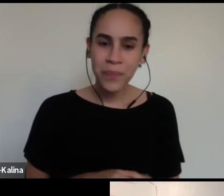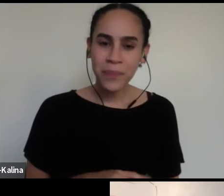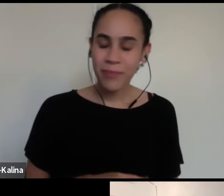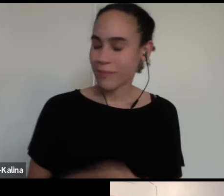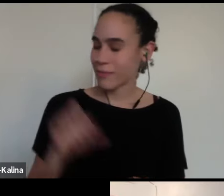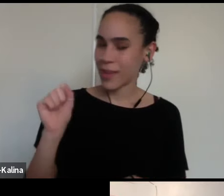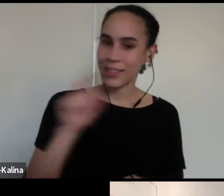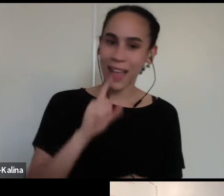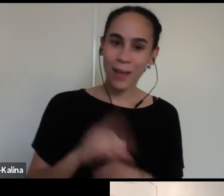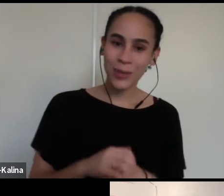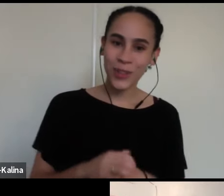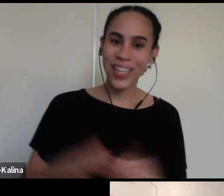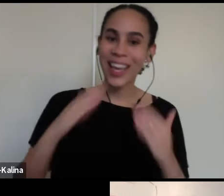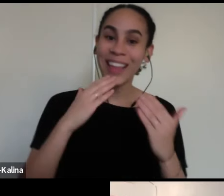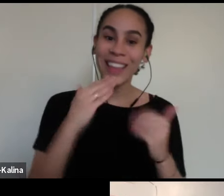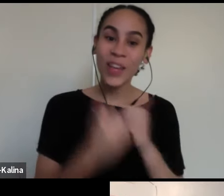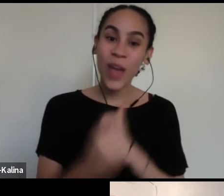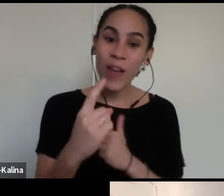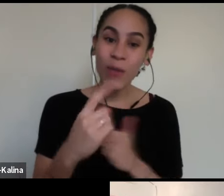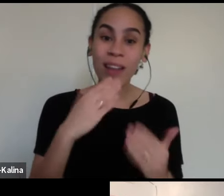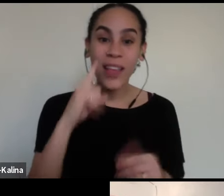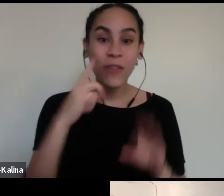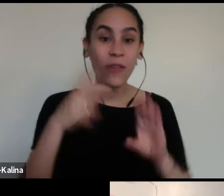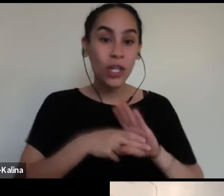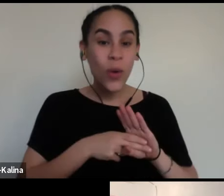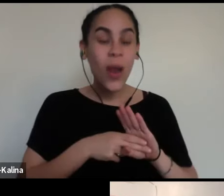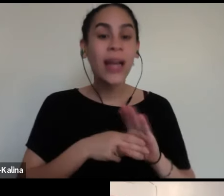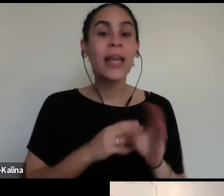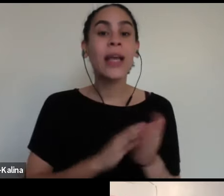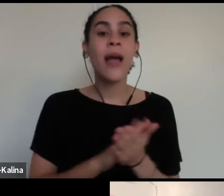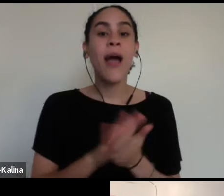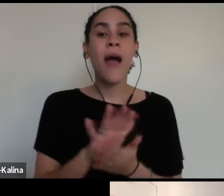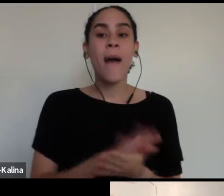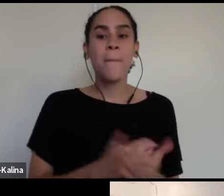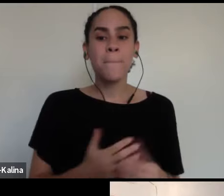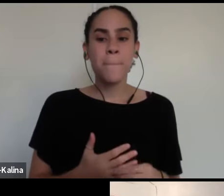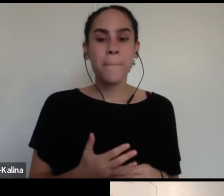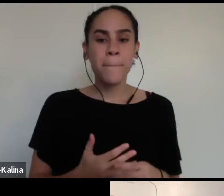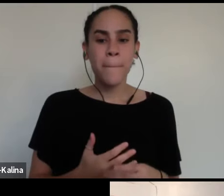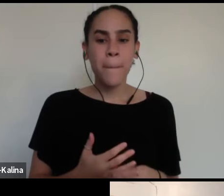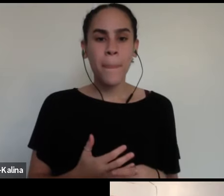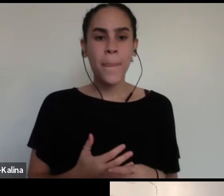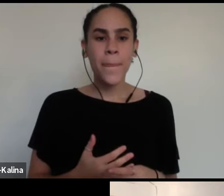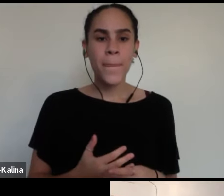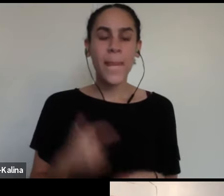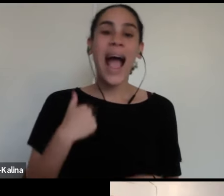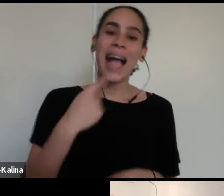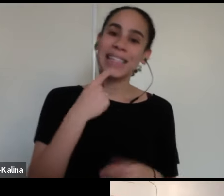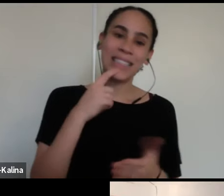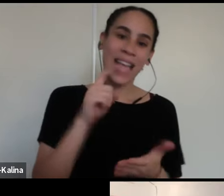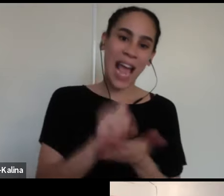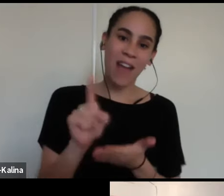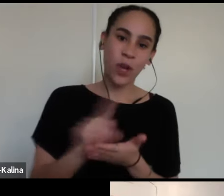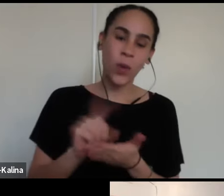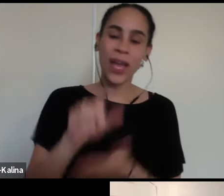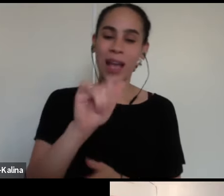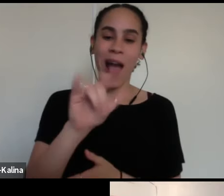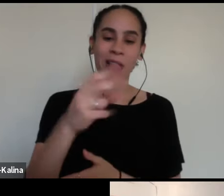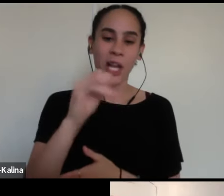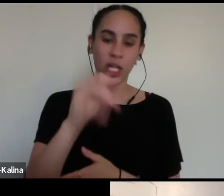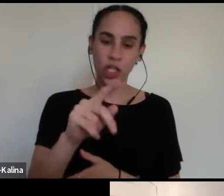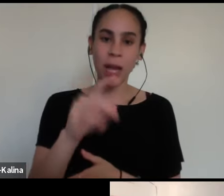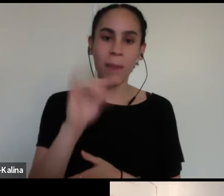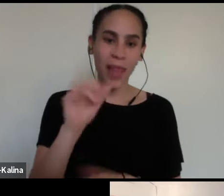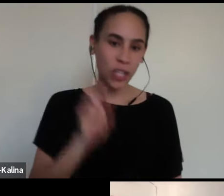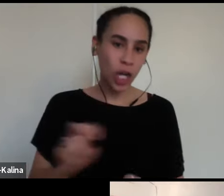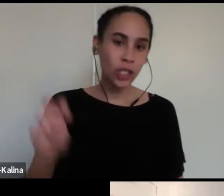thanks, everyone. Thank you all for joining us. And I say this every week, that allyship is a journey. It requires learning.